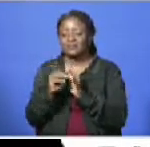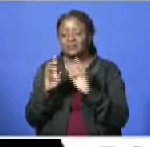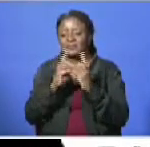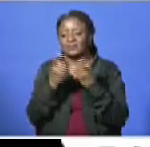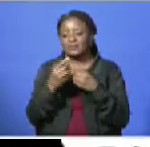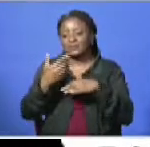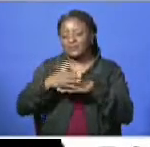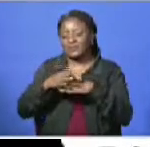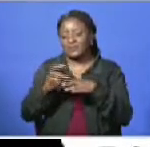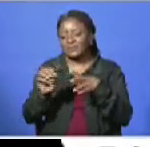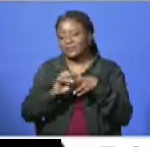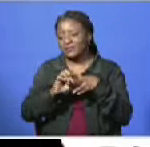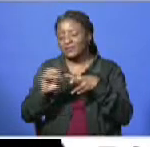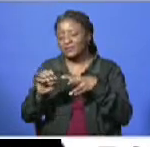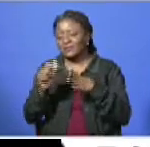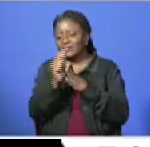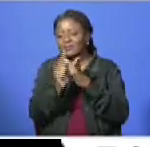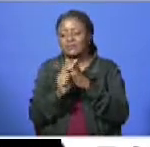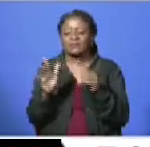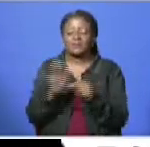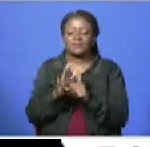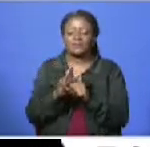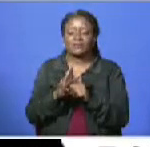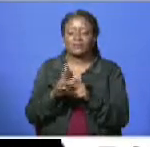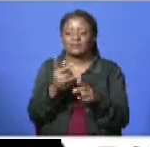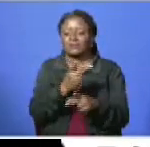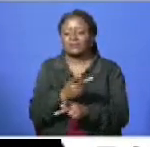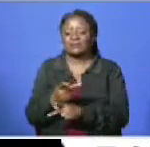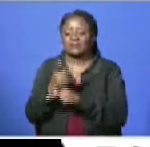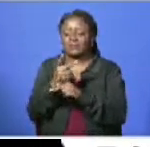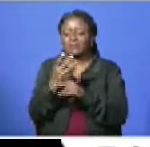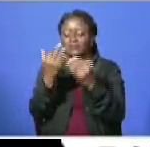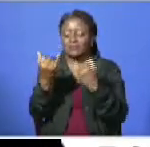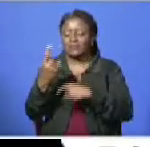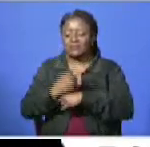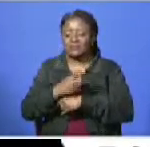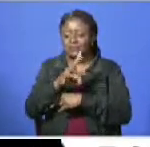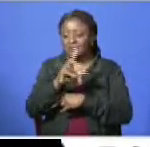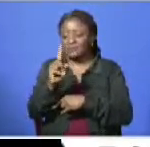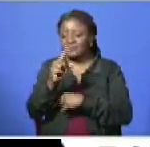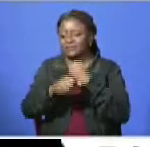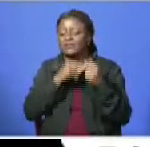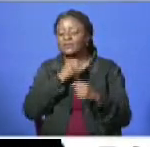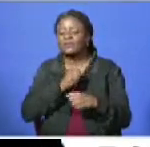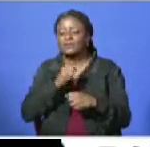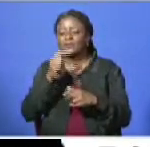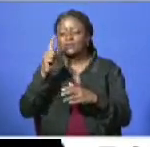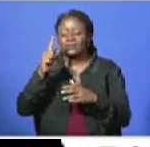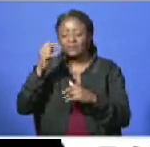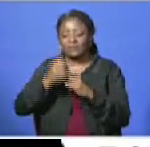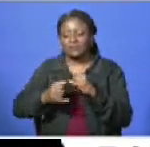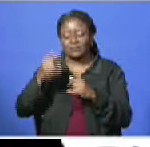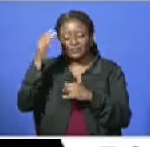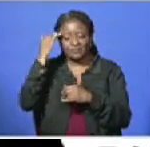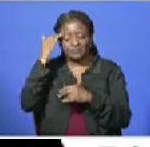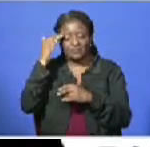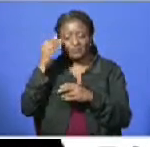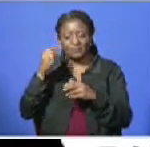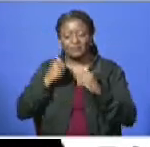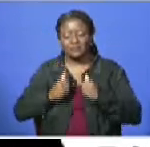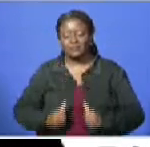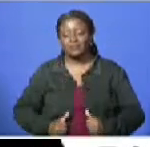reportedly escaping lawful custody sometime today. The 31-year-old's last known address is Lumumba Lane off Prison